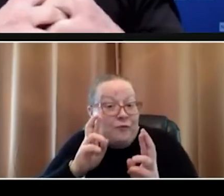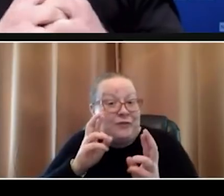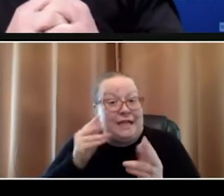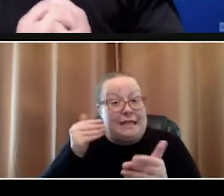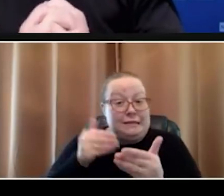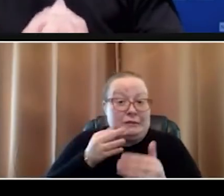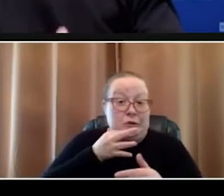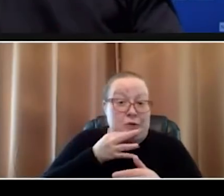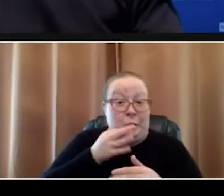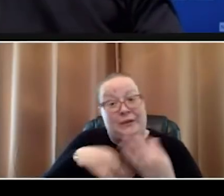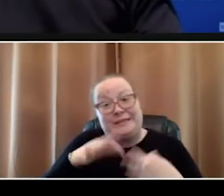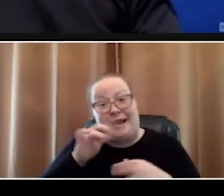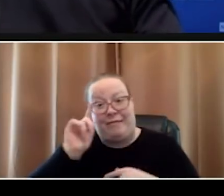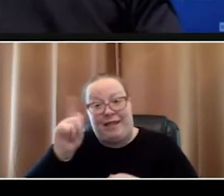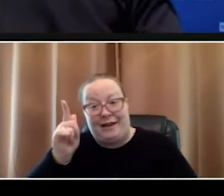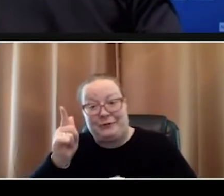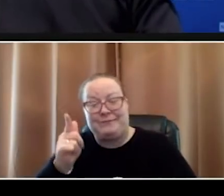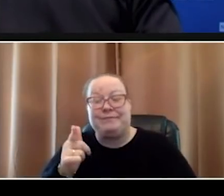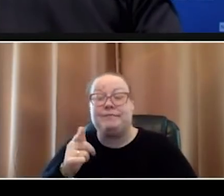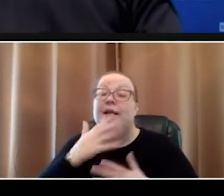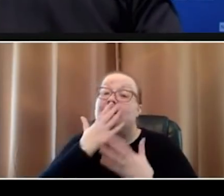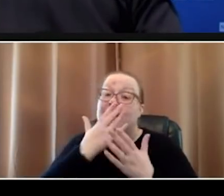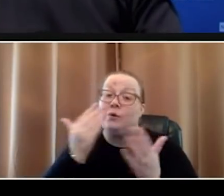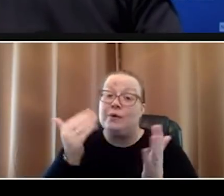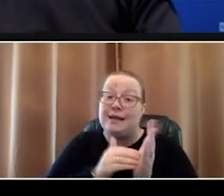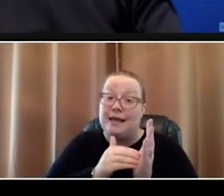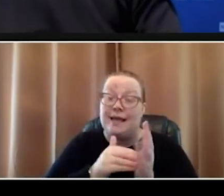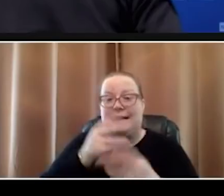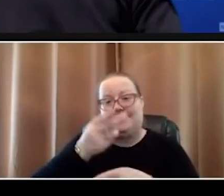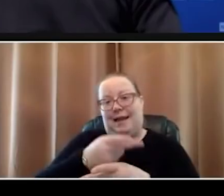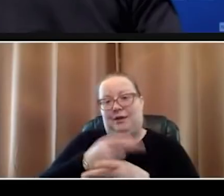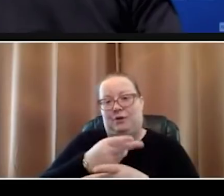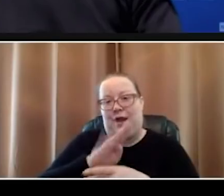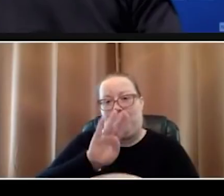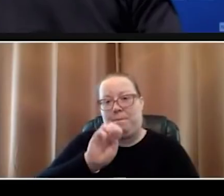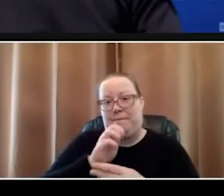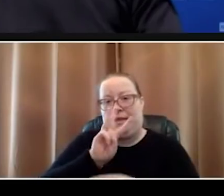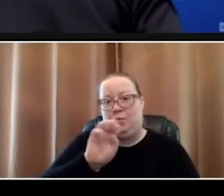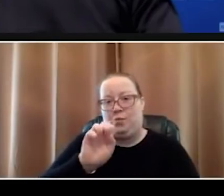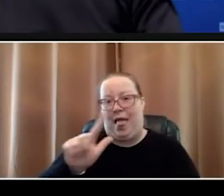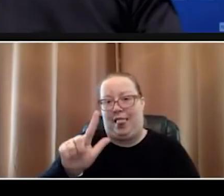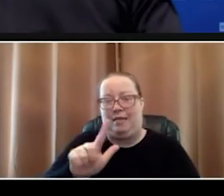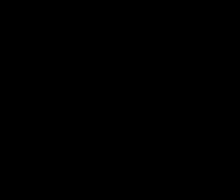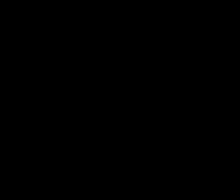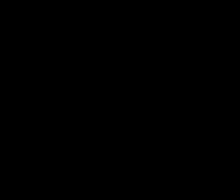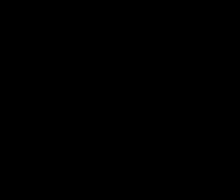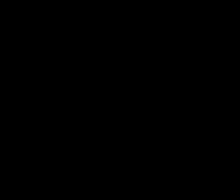Thank you again. And please take good care. Be well. Thank you, Maureen. Good to be with you.